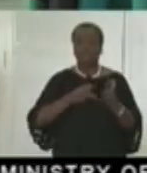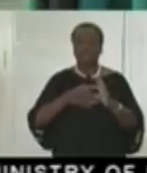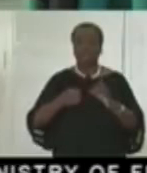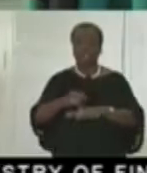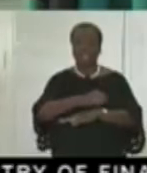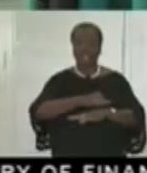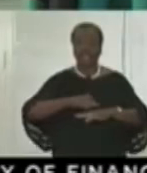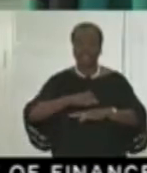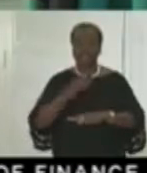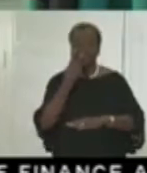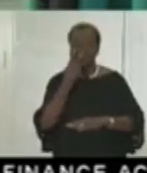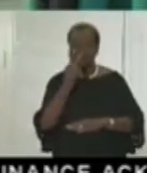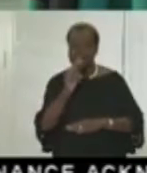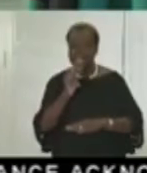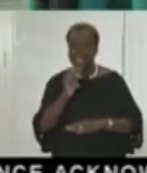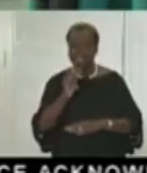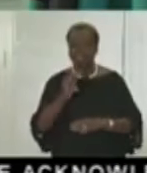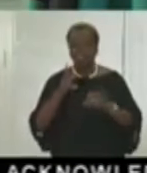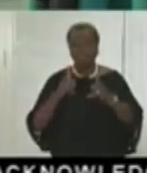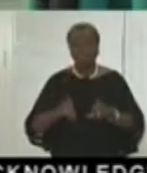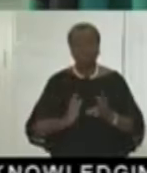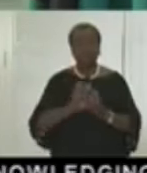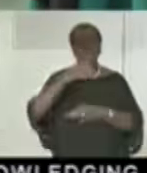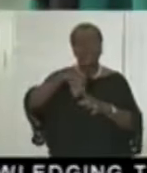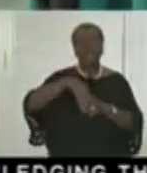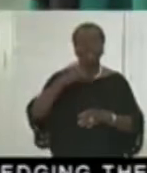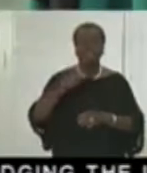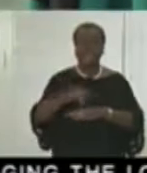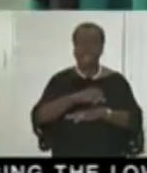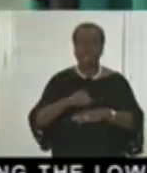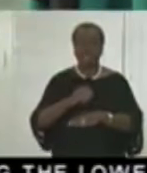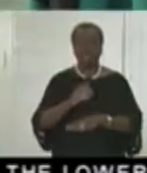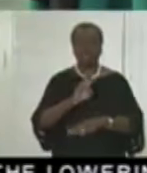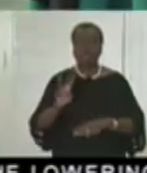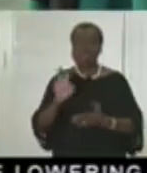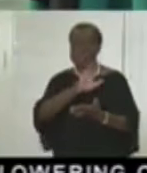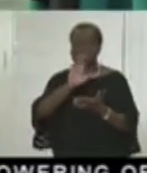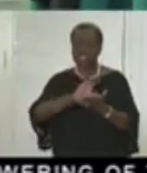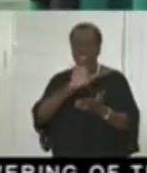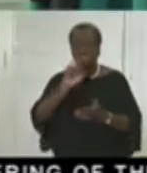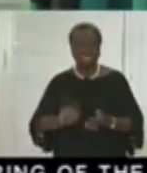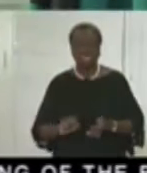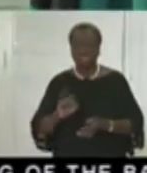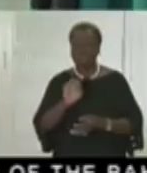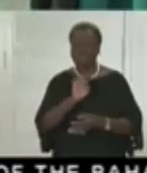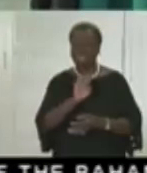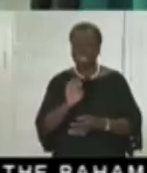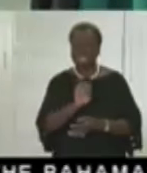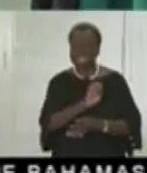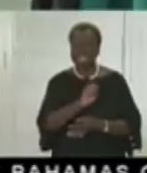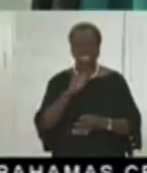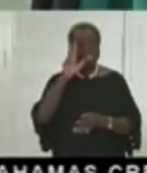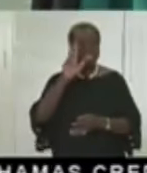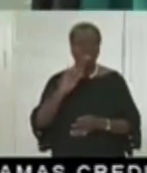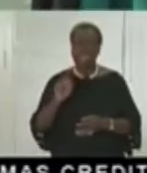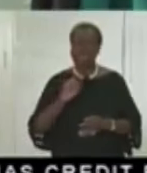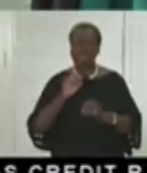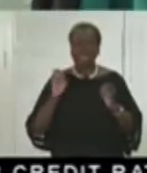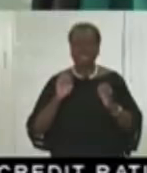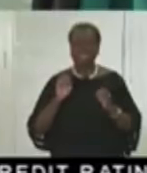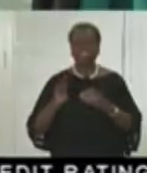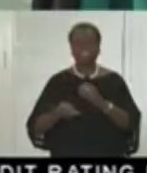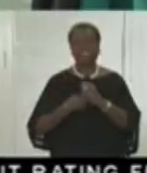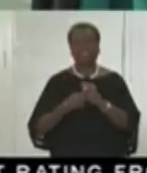We're seeing cases pop up throughout the island, whether that is the west, whether it's central, whether it's southeast. None of us are necessarily